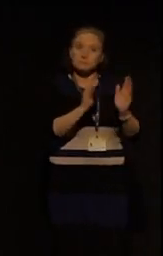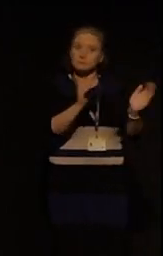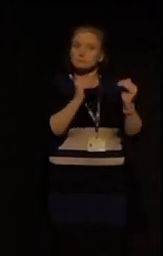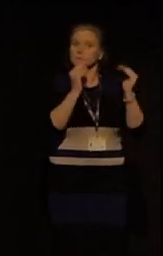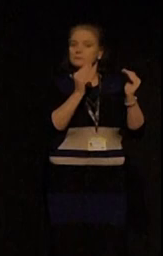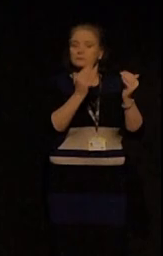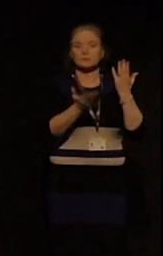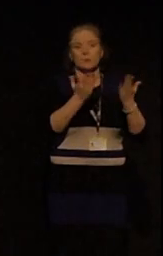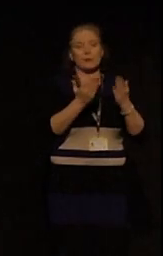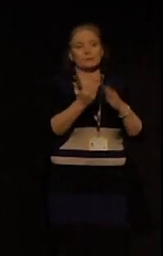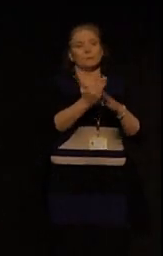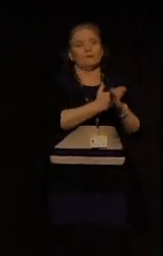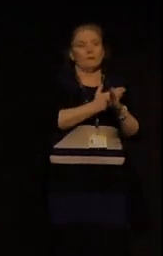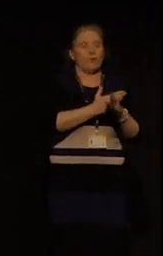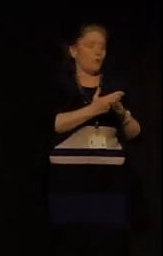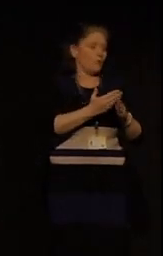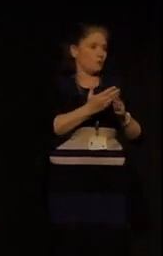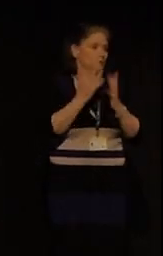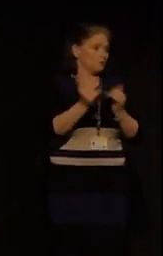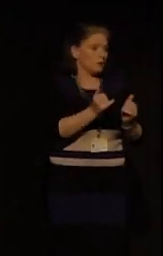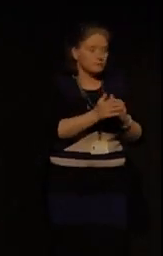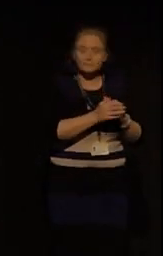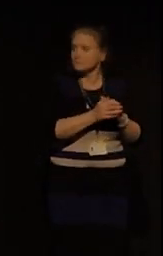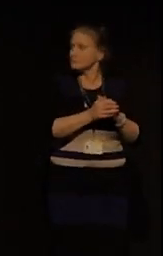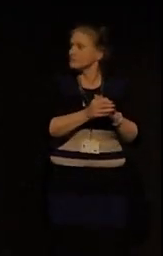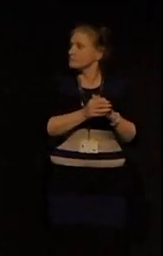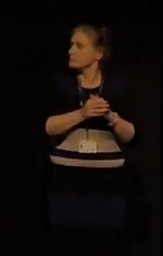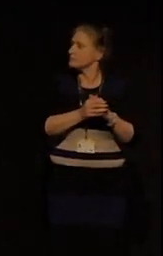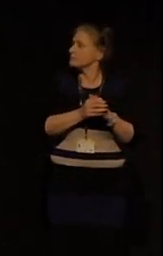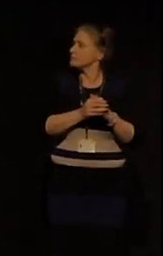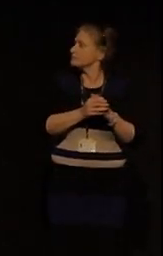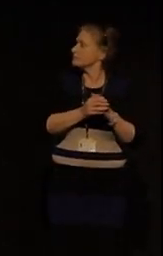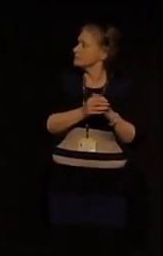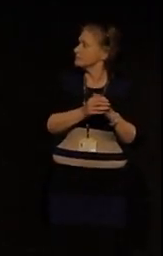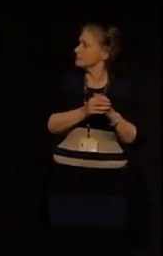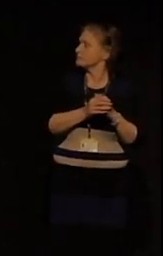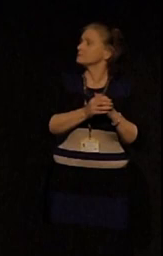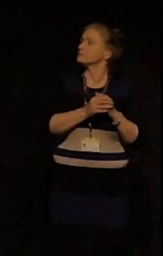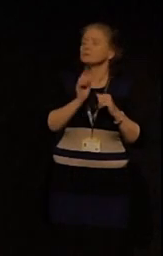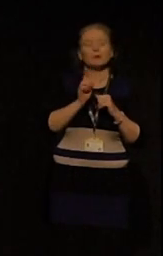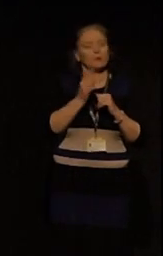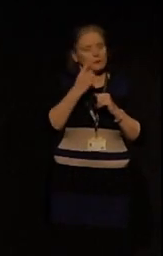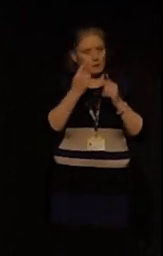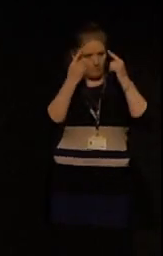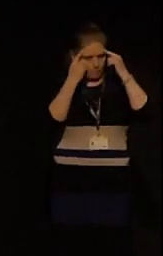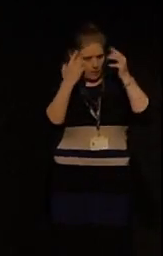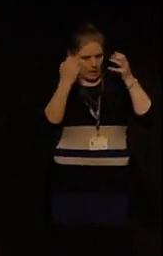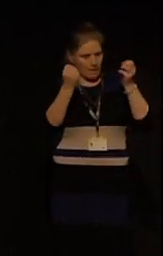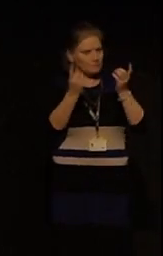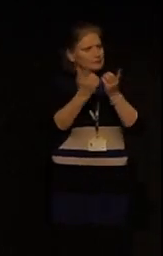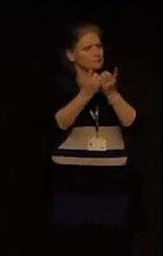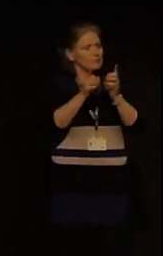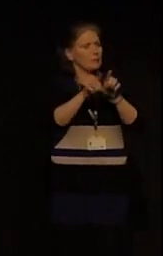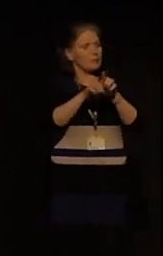was before we gave the drug. So one way to think about this is the brain has something in it, like a hearing